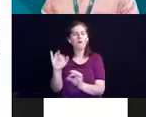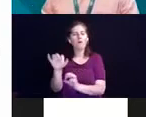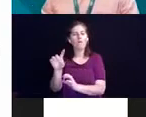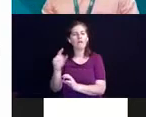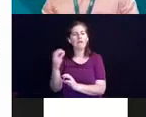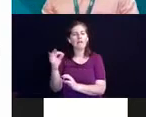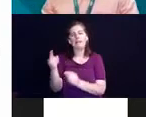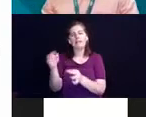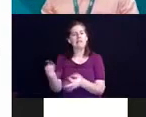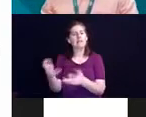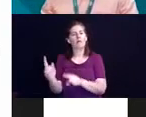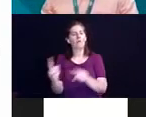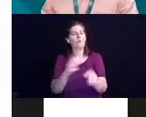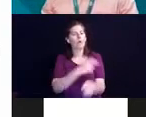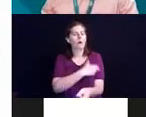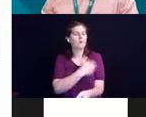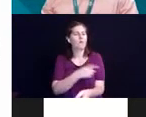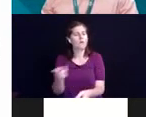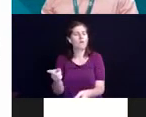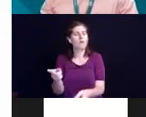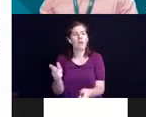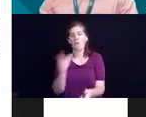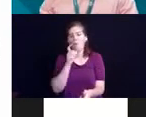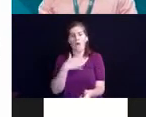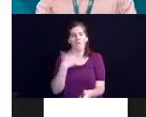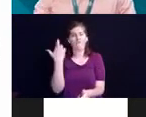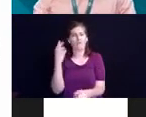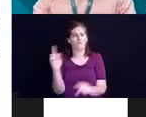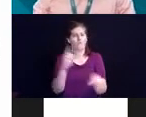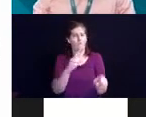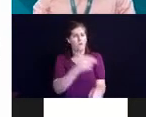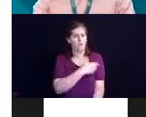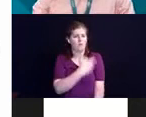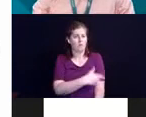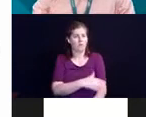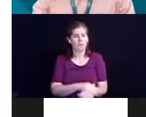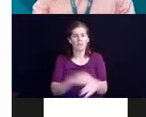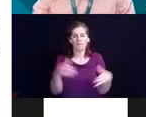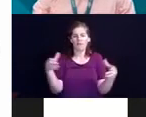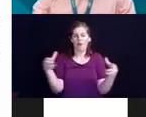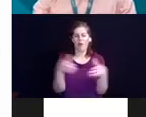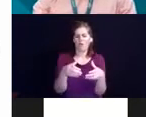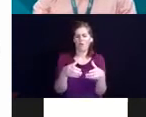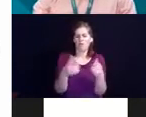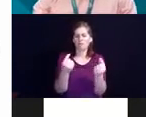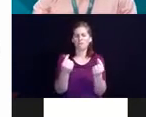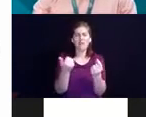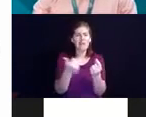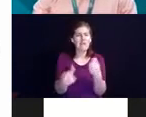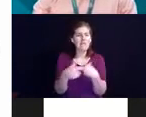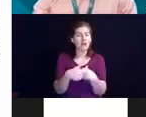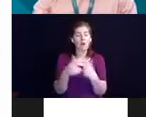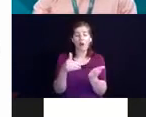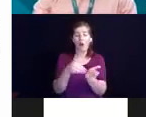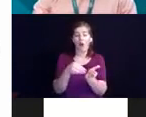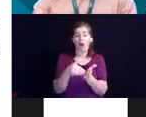to go to the hospital or might not have reasons to go to the hospital. Huddles can be done anytime. Very often they're done